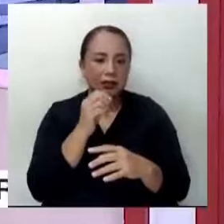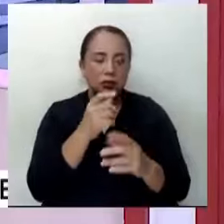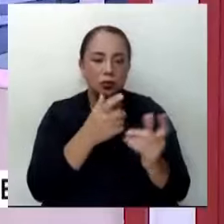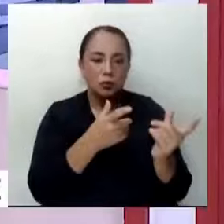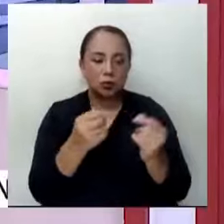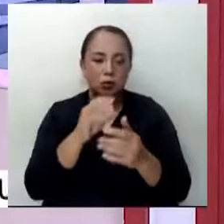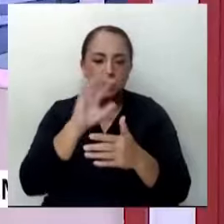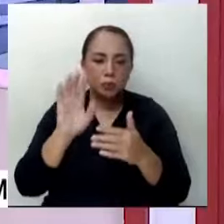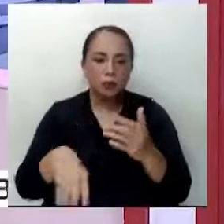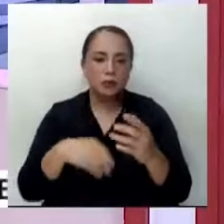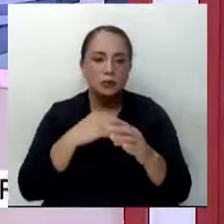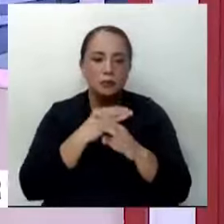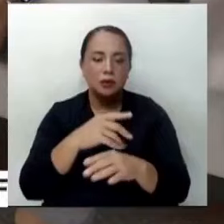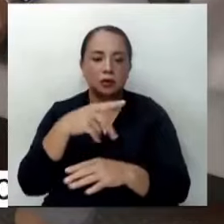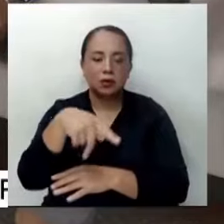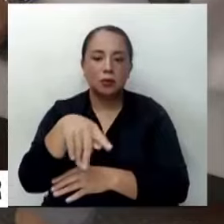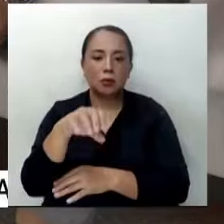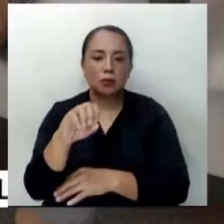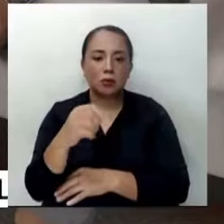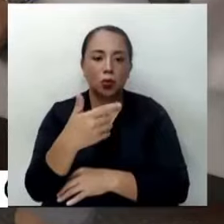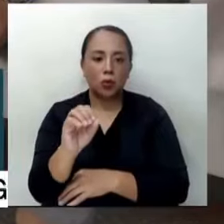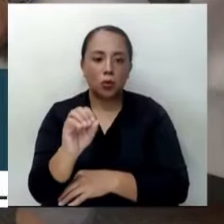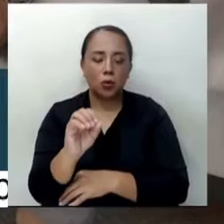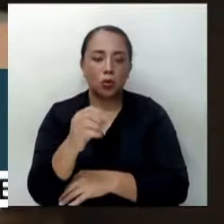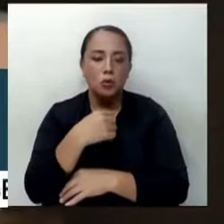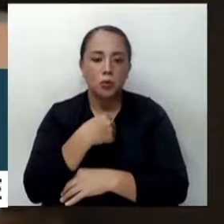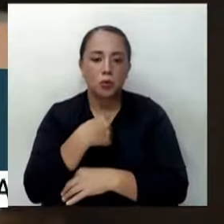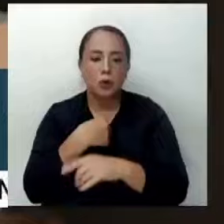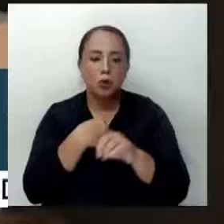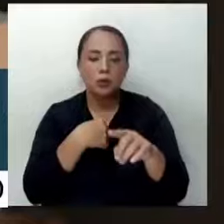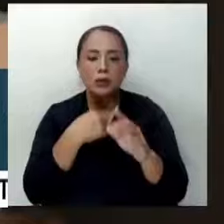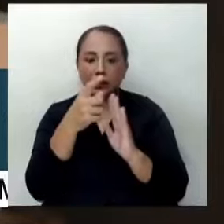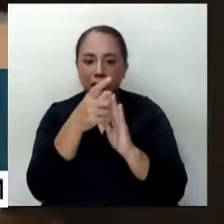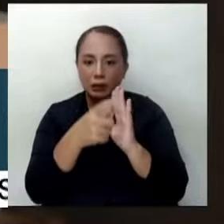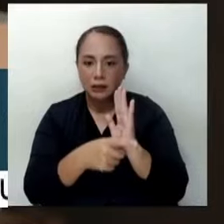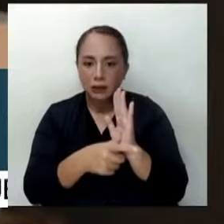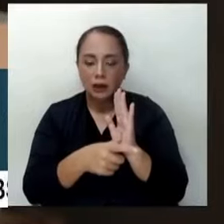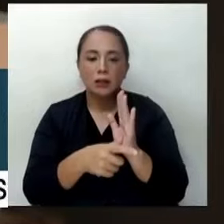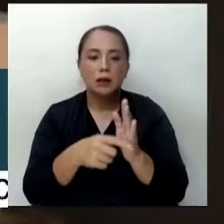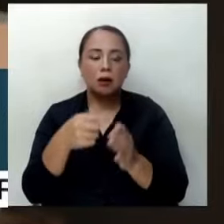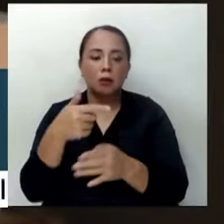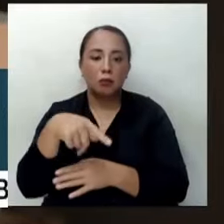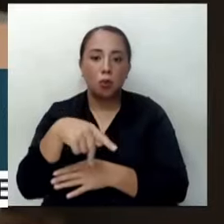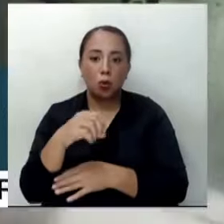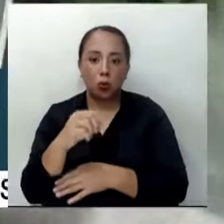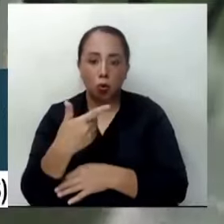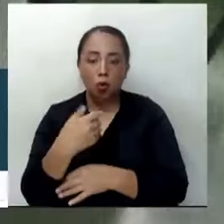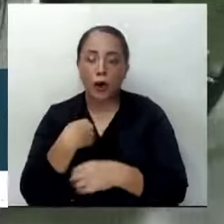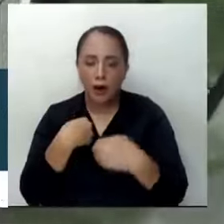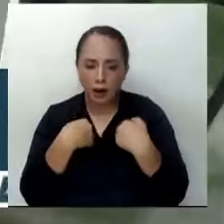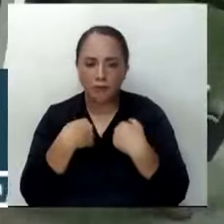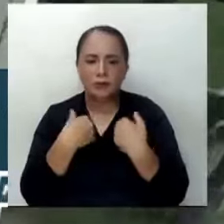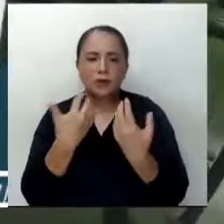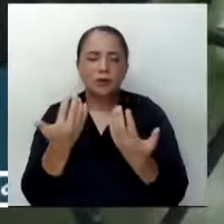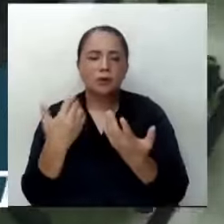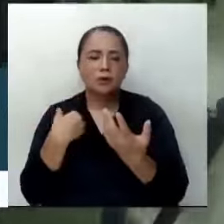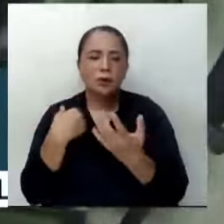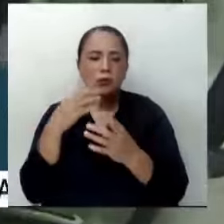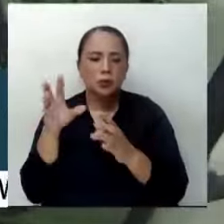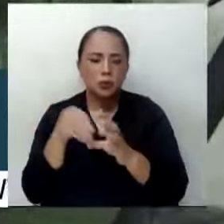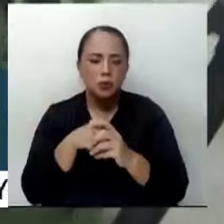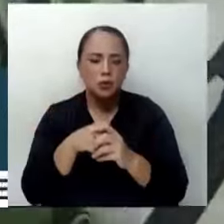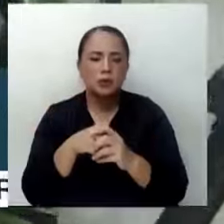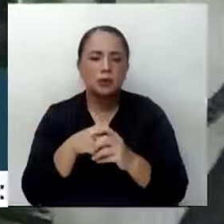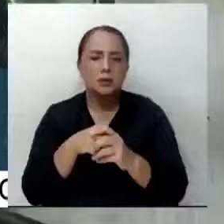on pogos. He says such a move will only drive pogo players underground. For Romualdez, only pogos involved in illegal